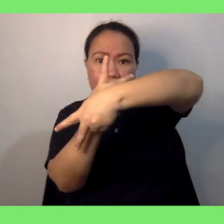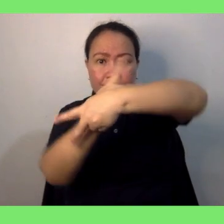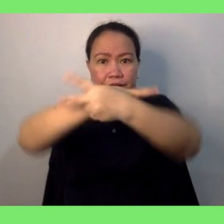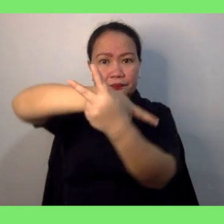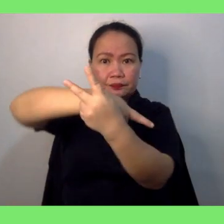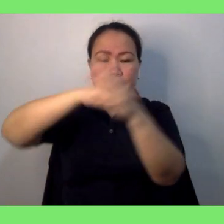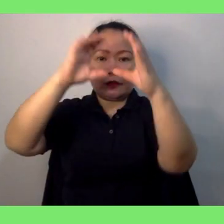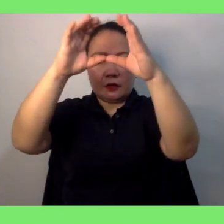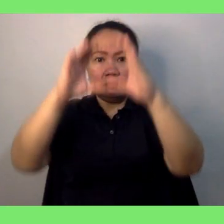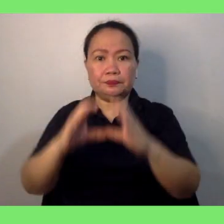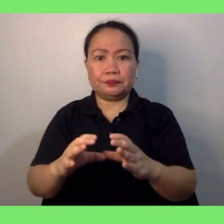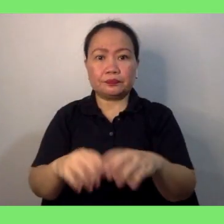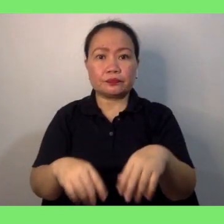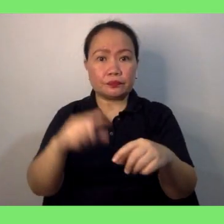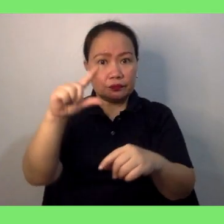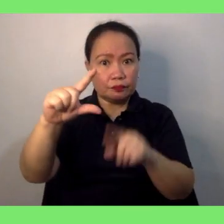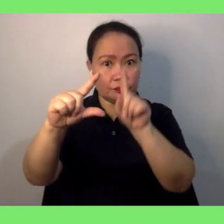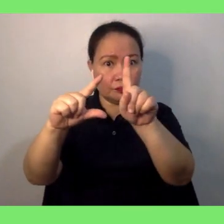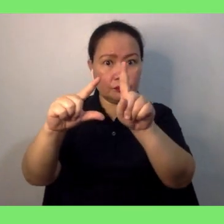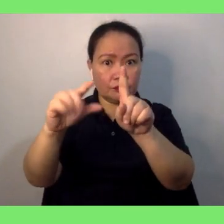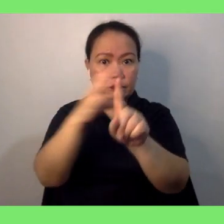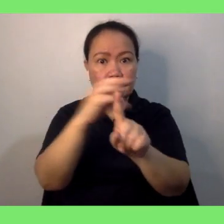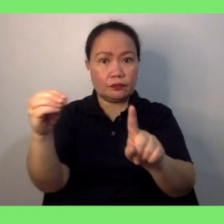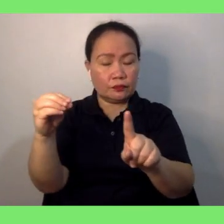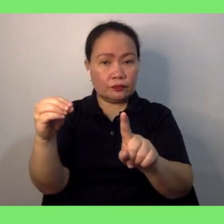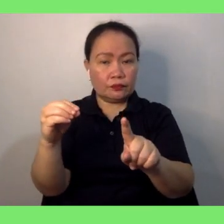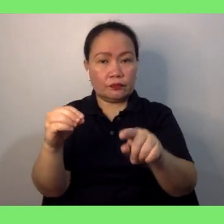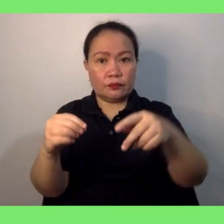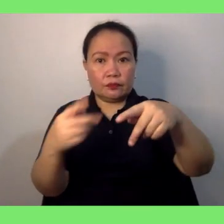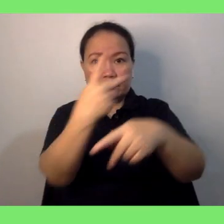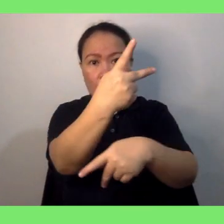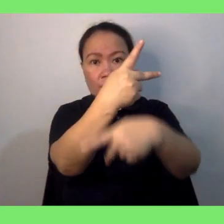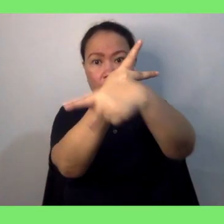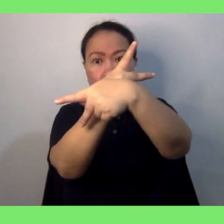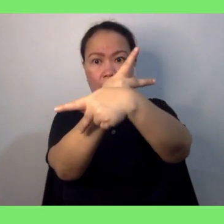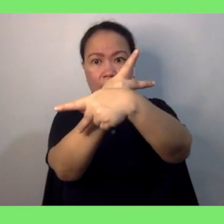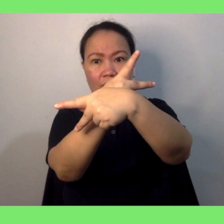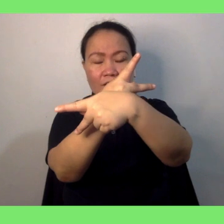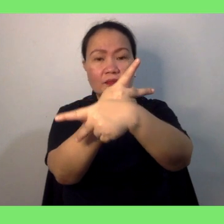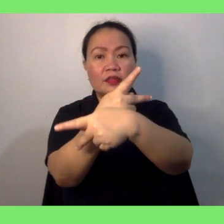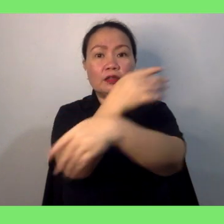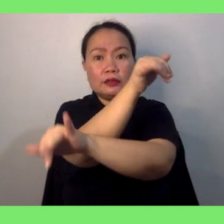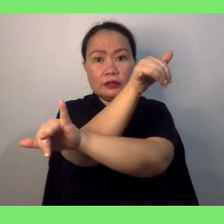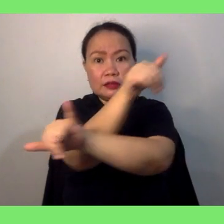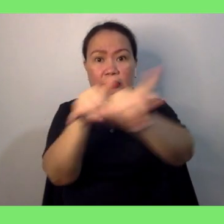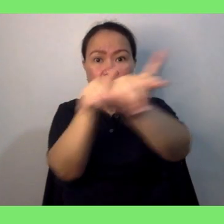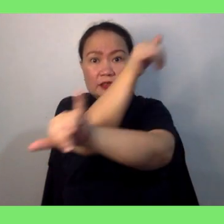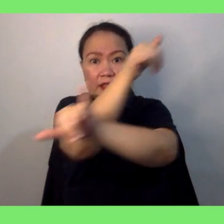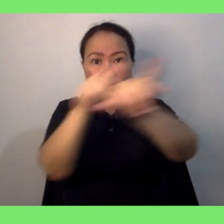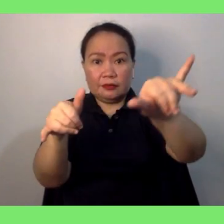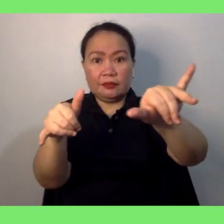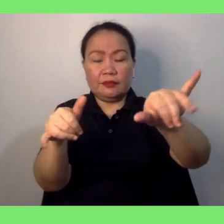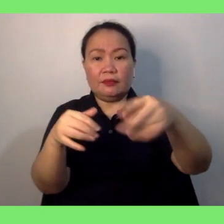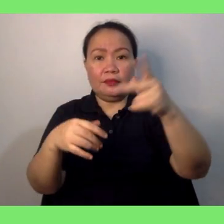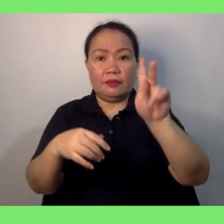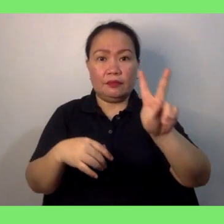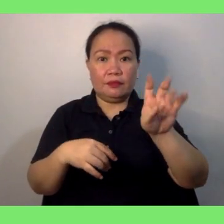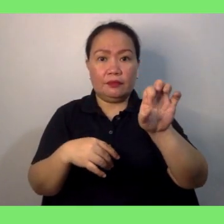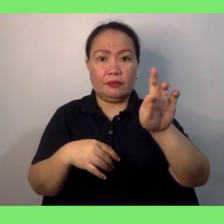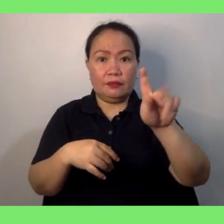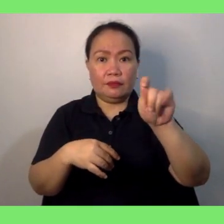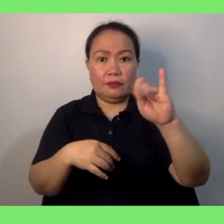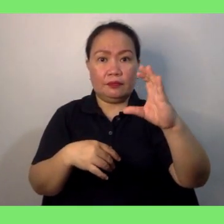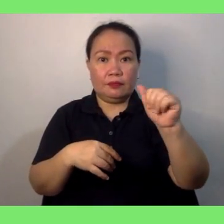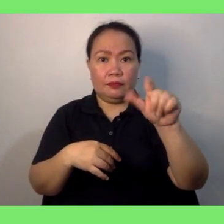are congruent. So, si angle 1 at si angle 3 are vertical angles. So, pag sinabi natin vertical